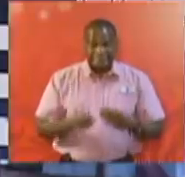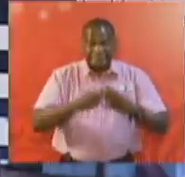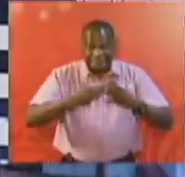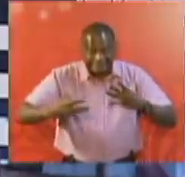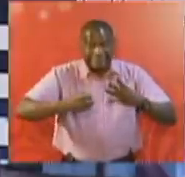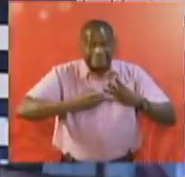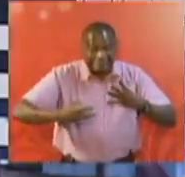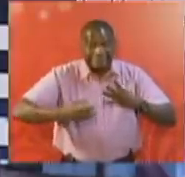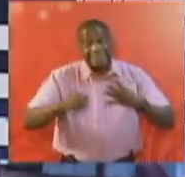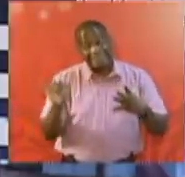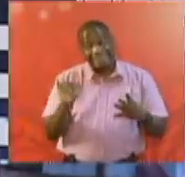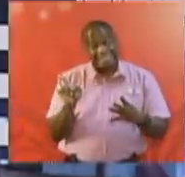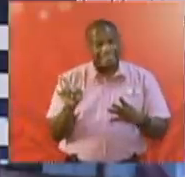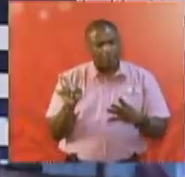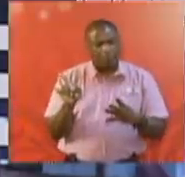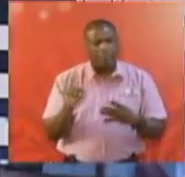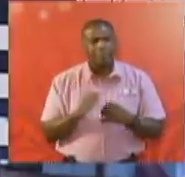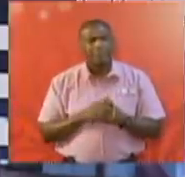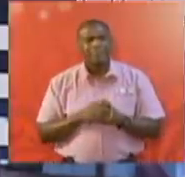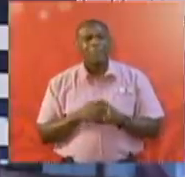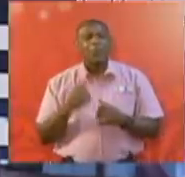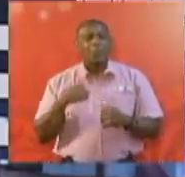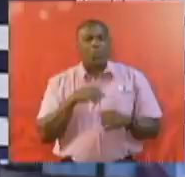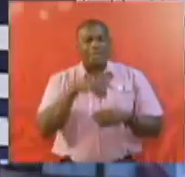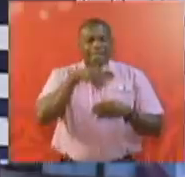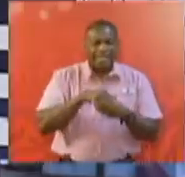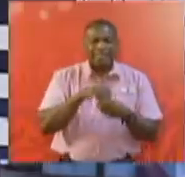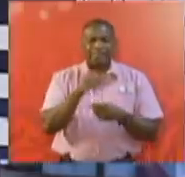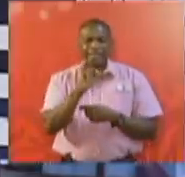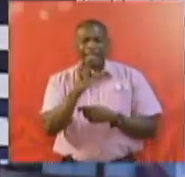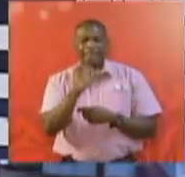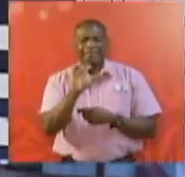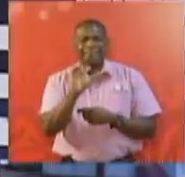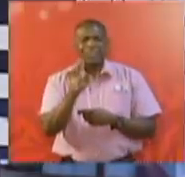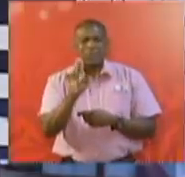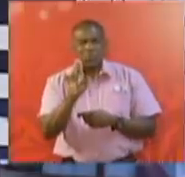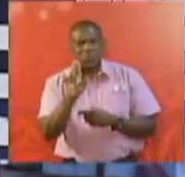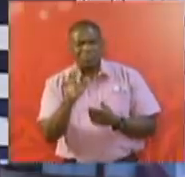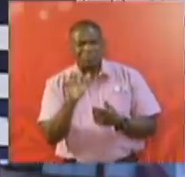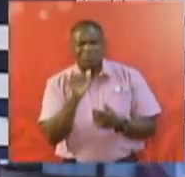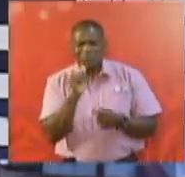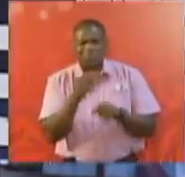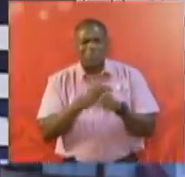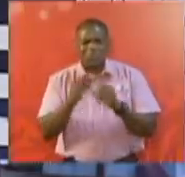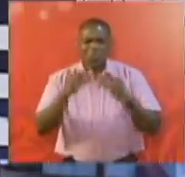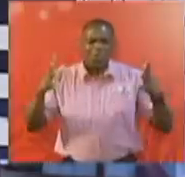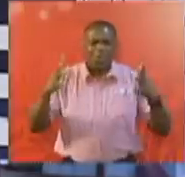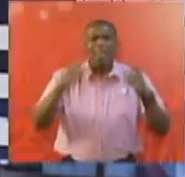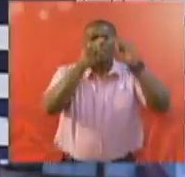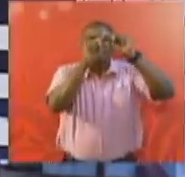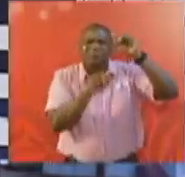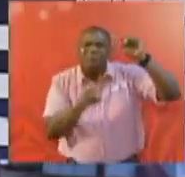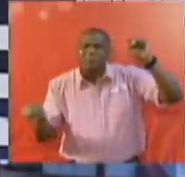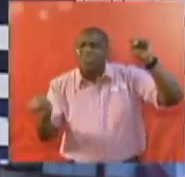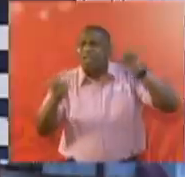Hines. We in intensive care are not very much, what shall we say, acquainted with a lot of graphs and mathematics and all